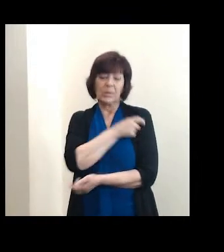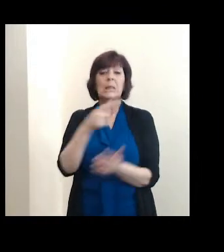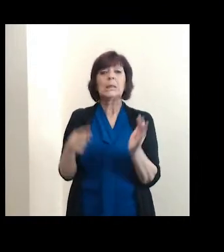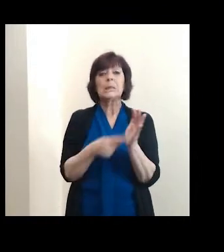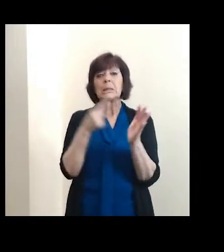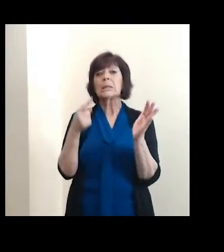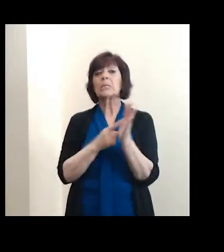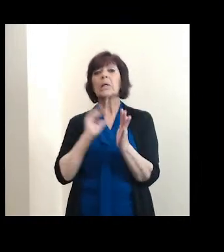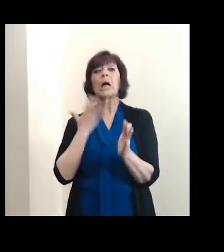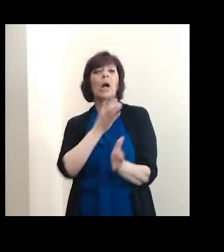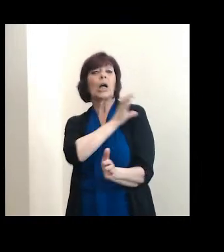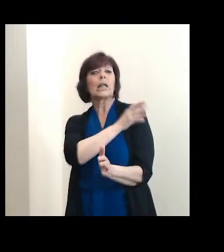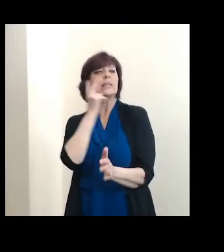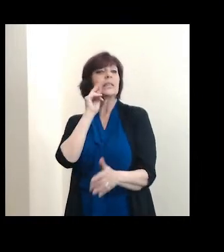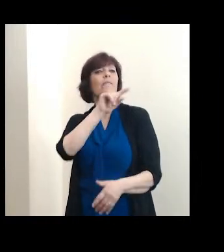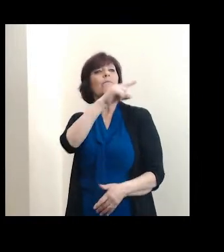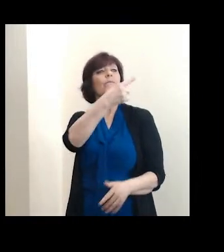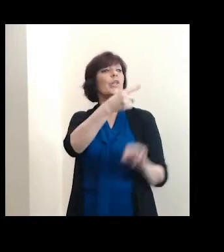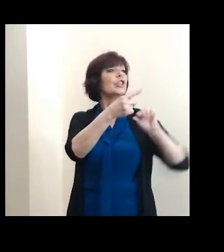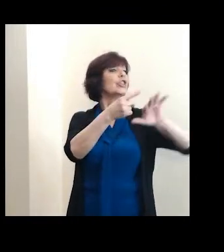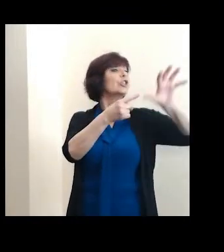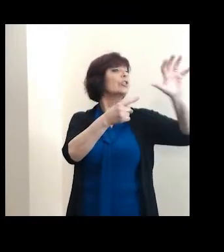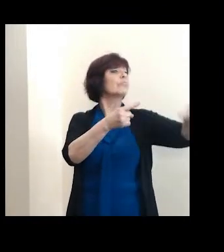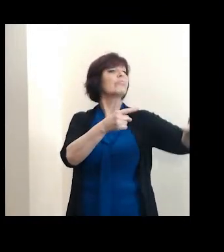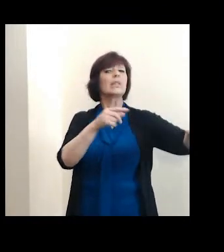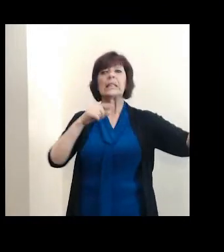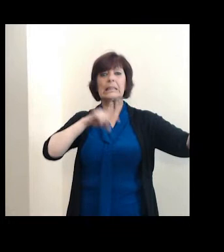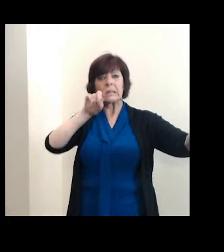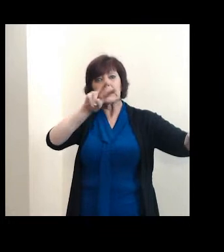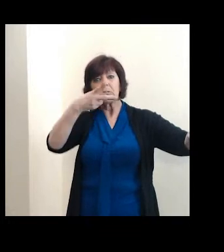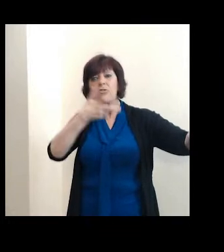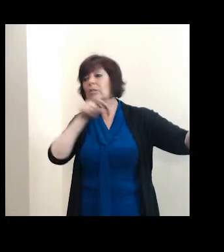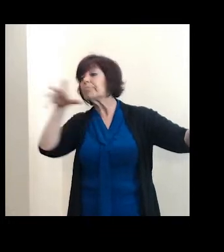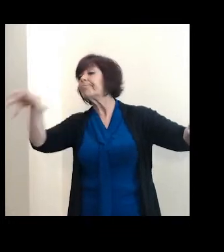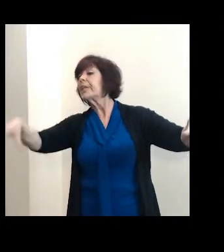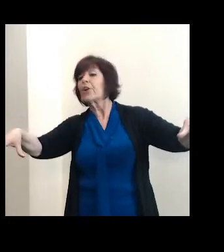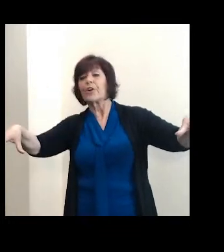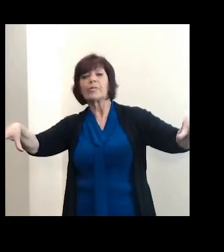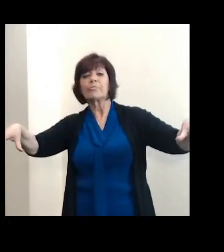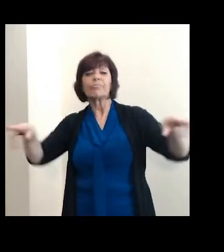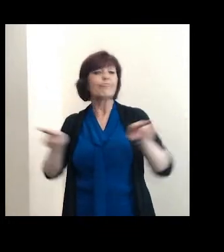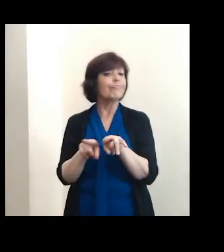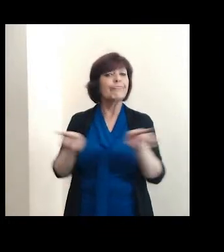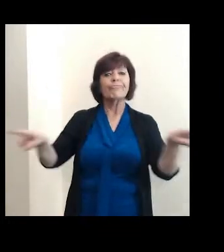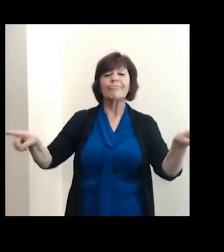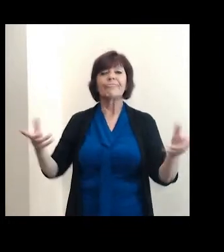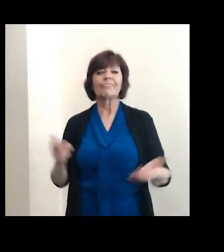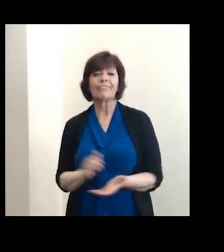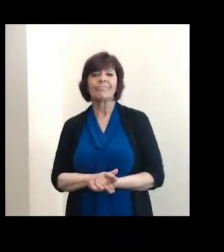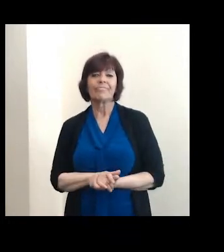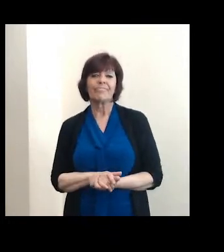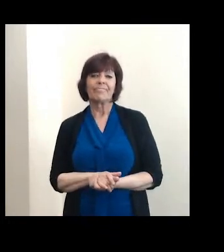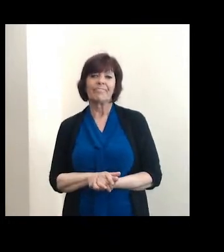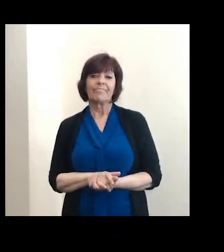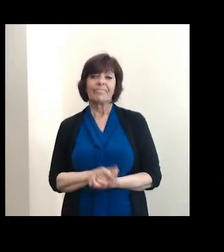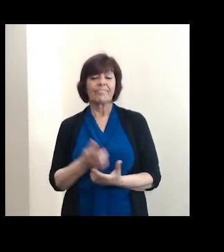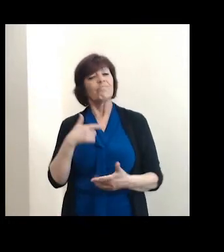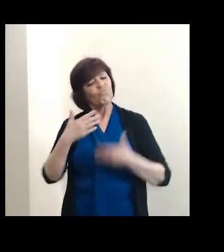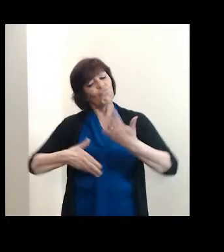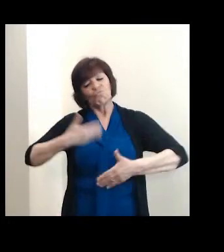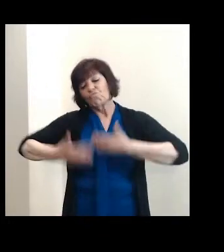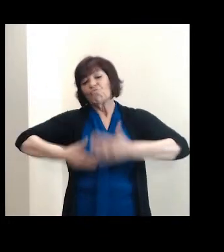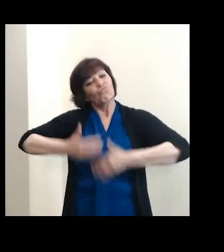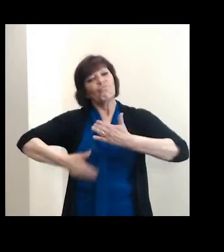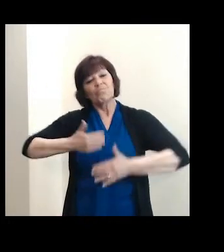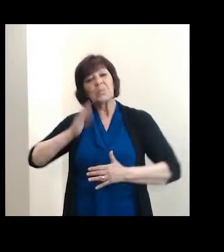Sometimes at our clinic, you'll see a first dose clinic on one side, and you'll see a second dose clinic on the other side at our location. So we're humming along, and it seems